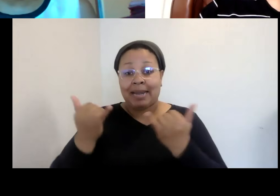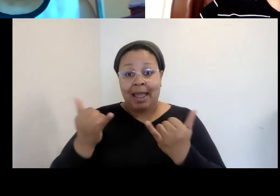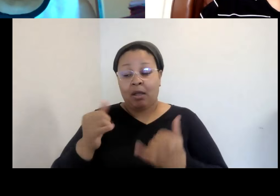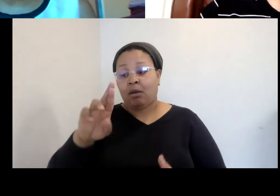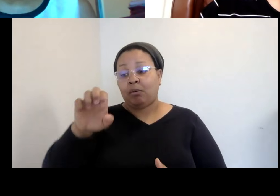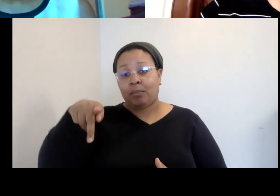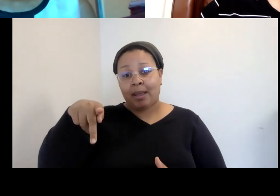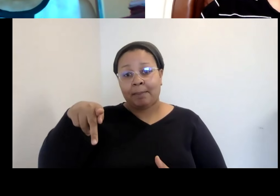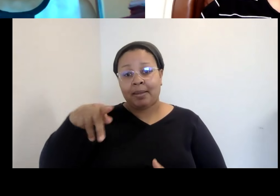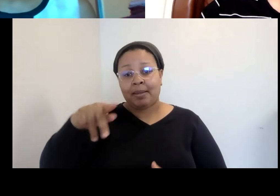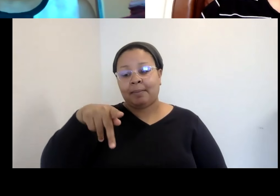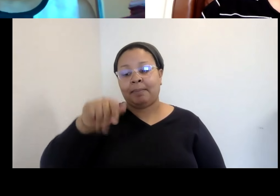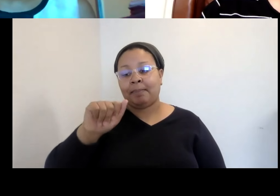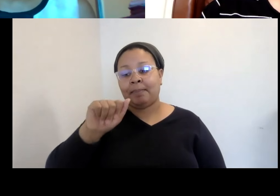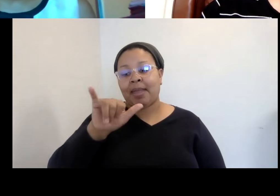actually, that's